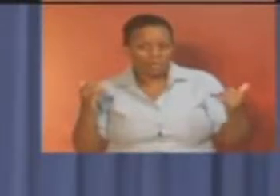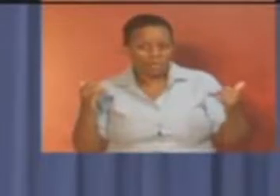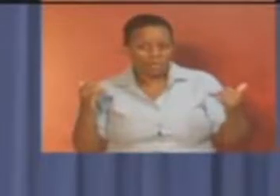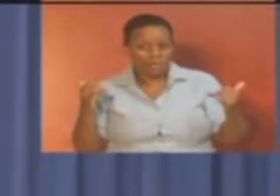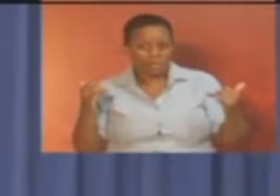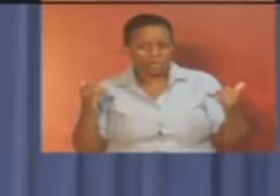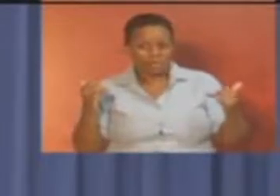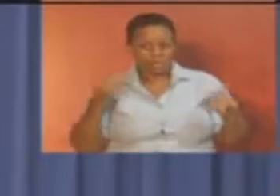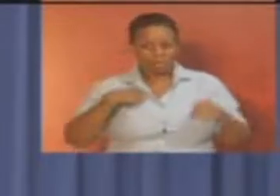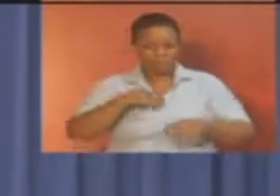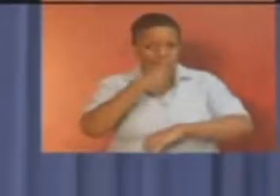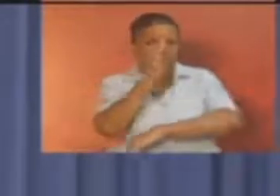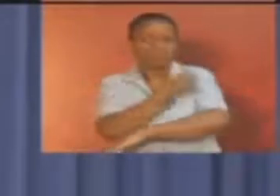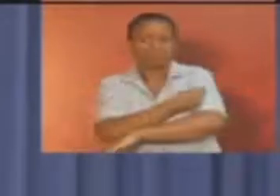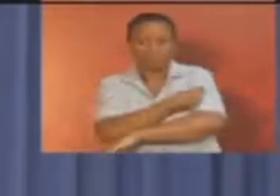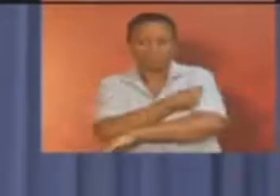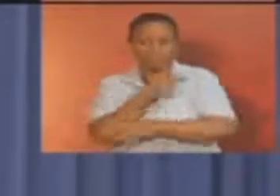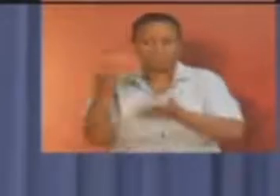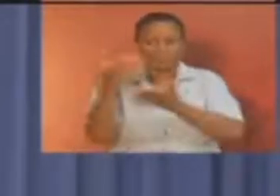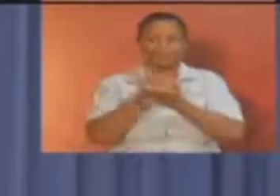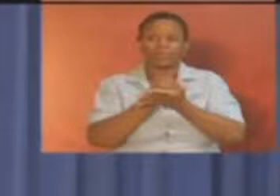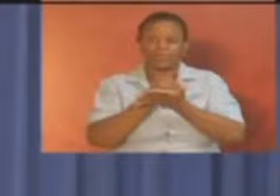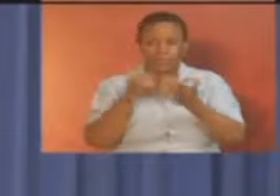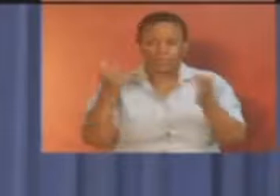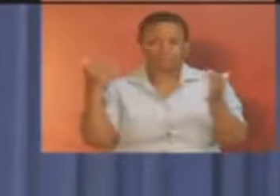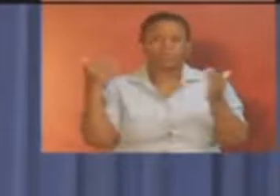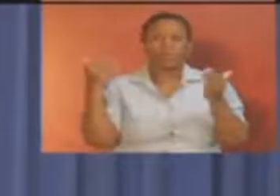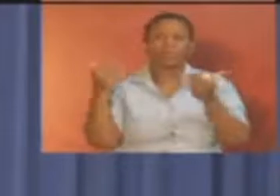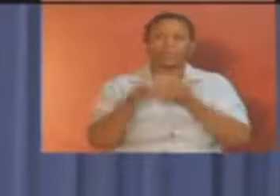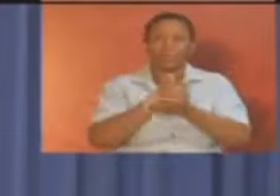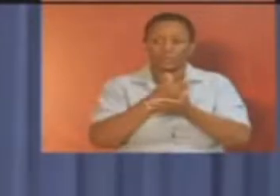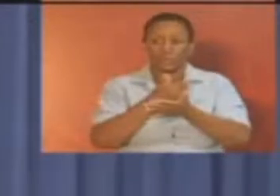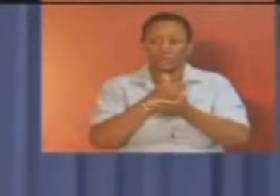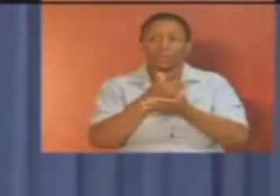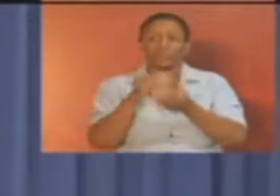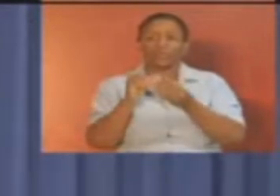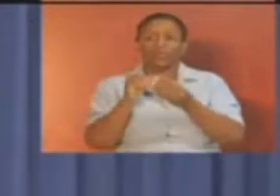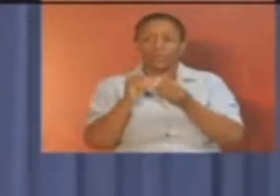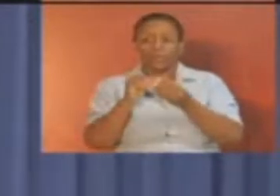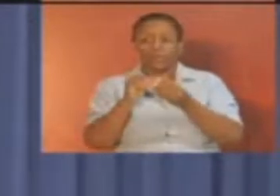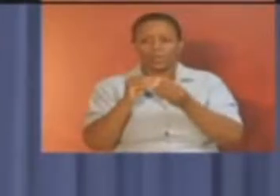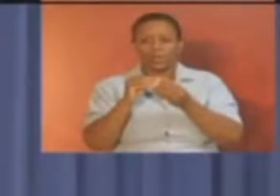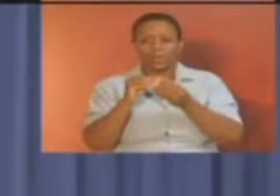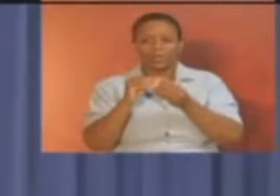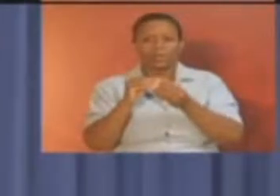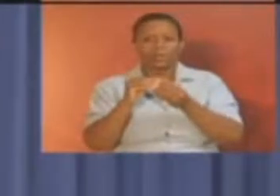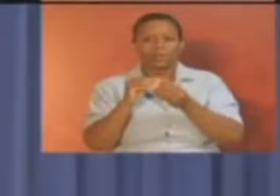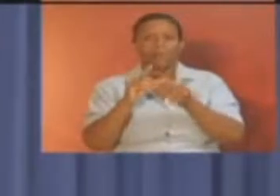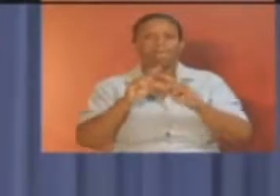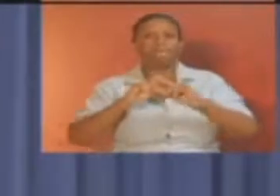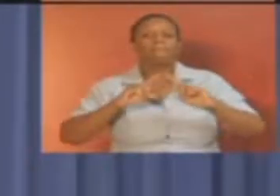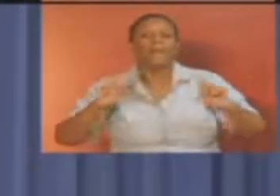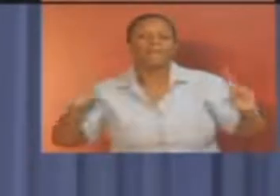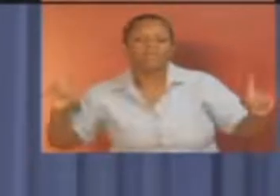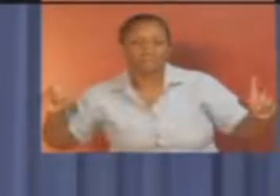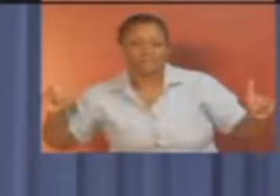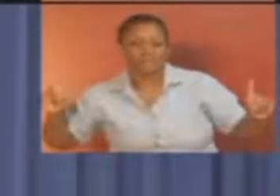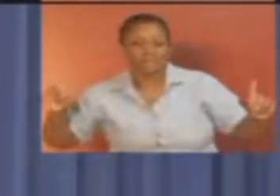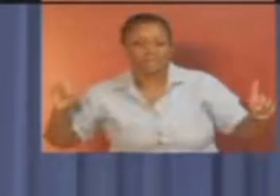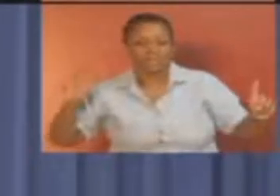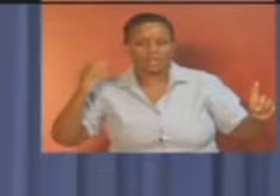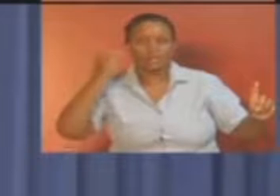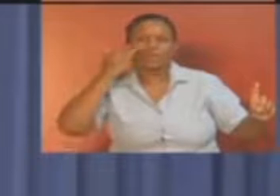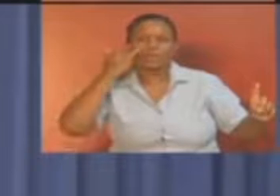vaccines from a new or additional streams. The vaccination is not an